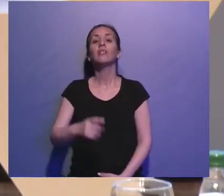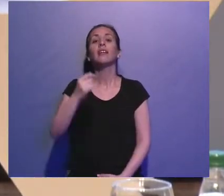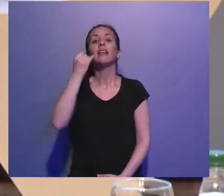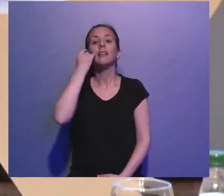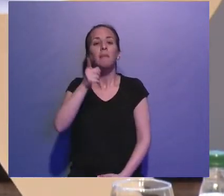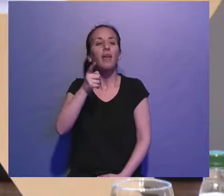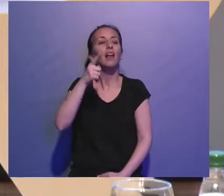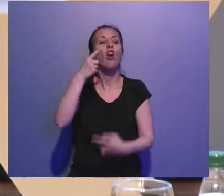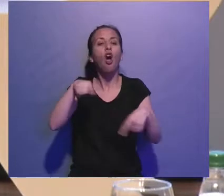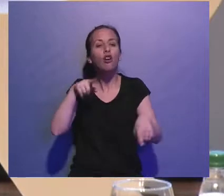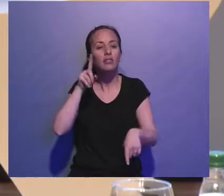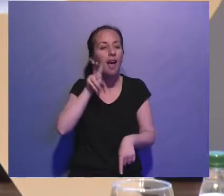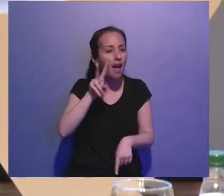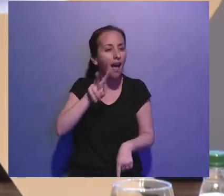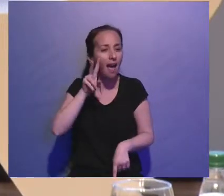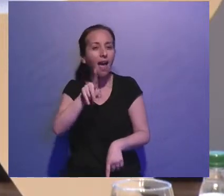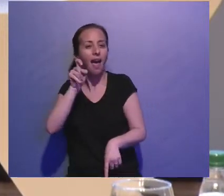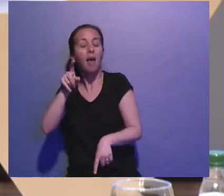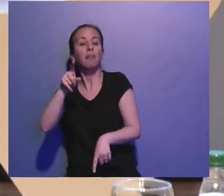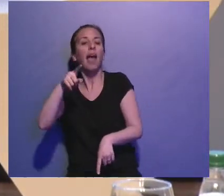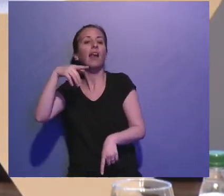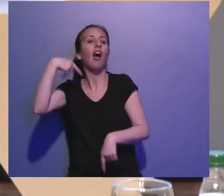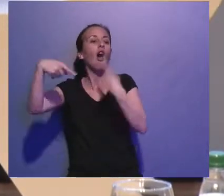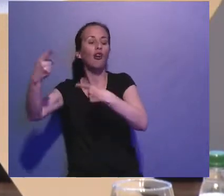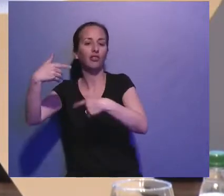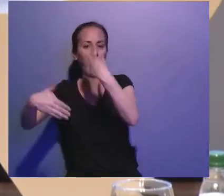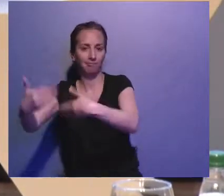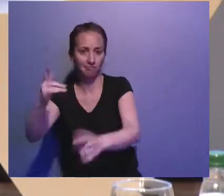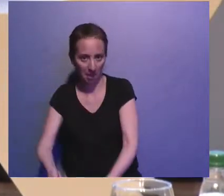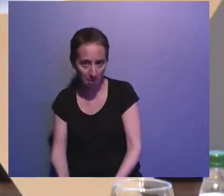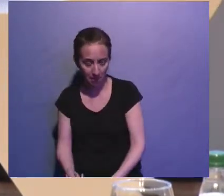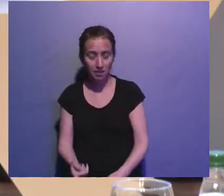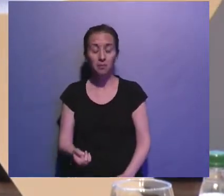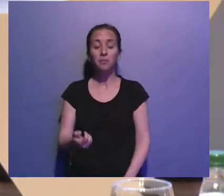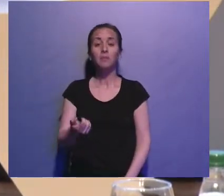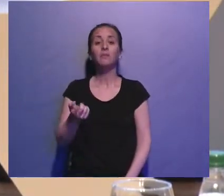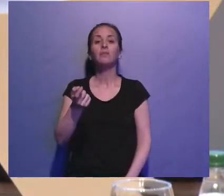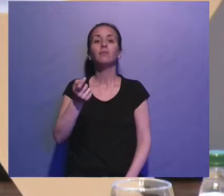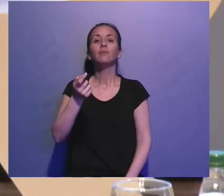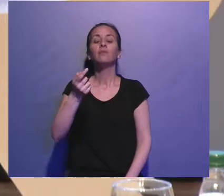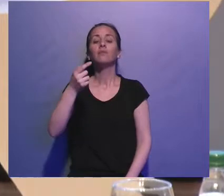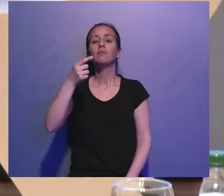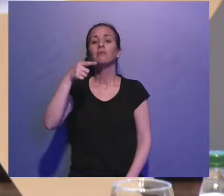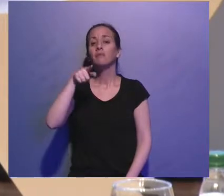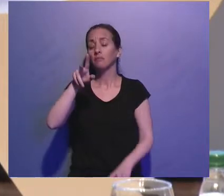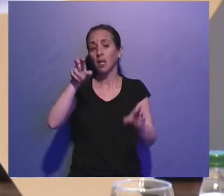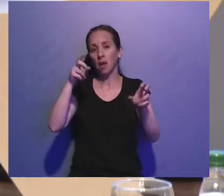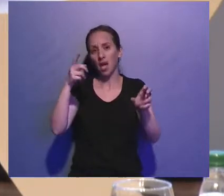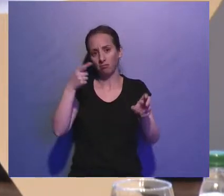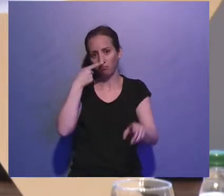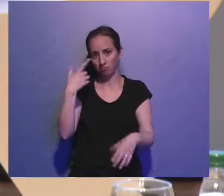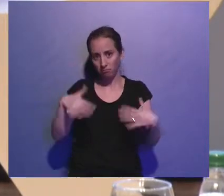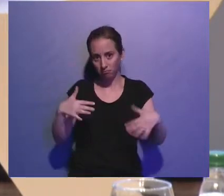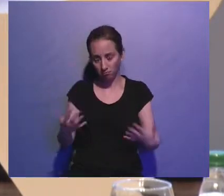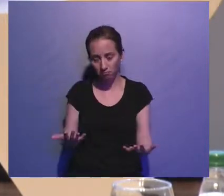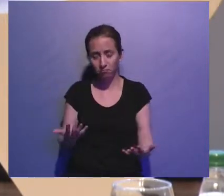heard come up many times today, and I'm very glad that people are interested in it, but it's just to facilitate the use of data in communities